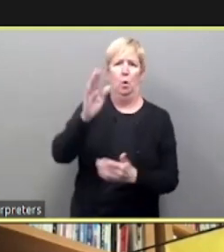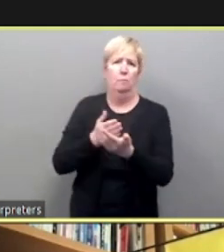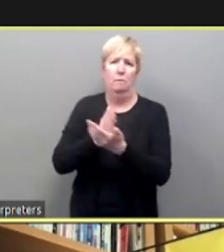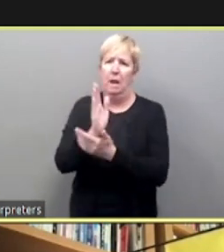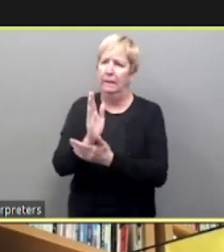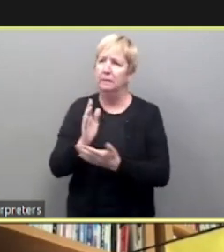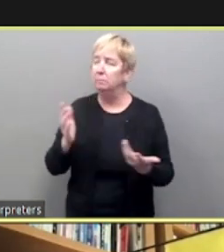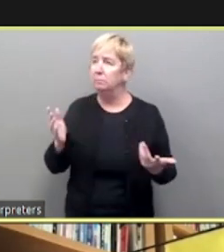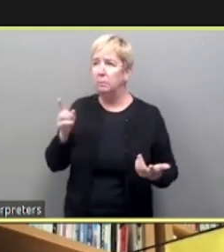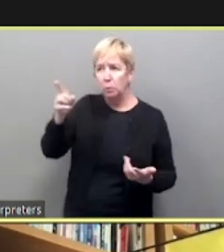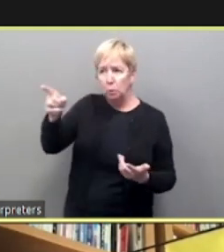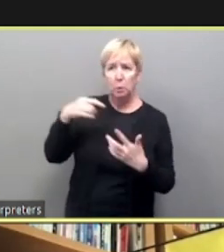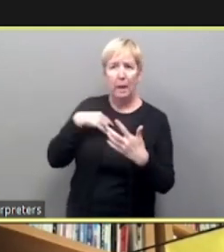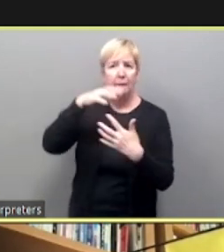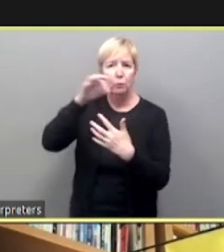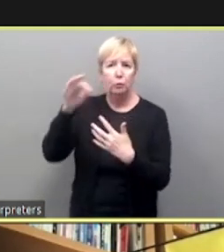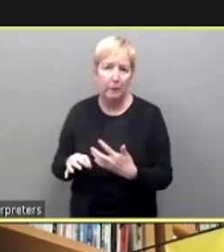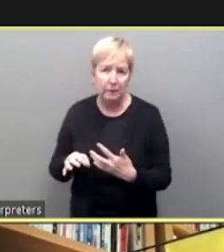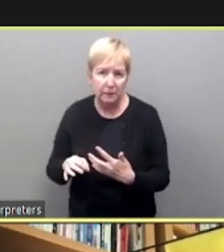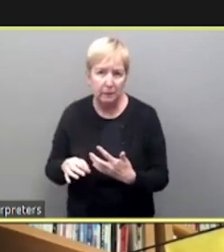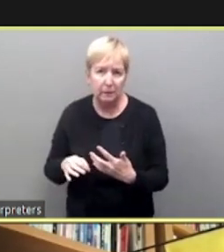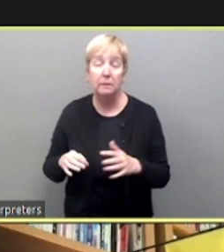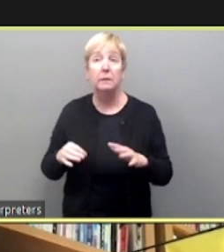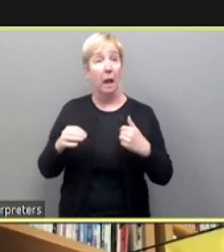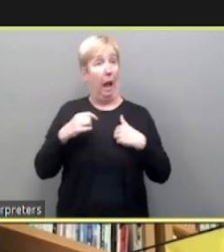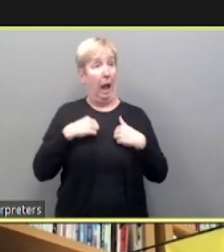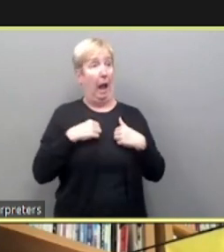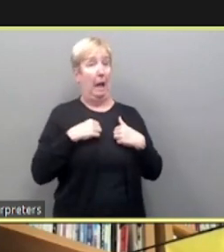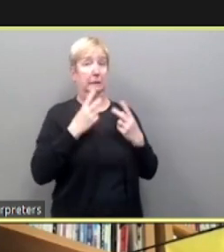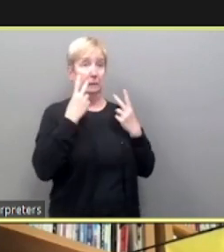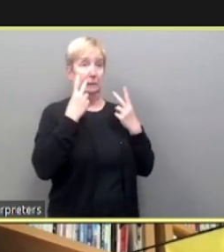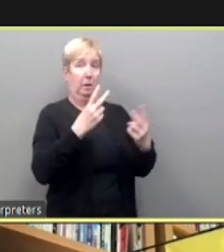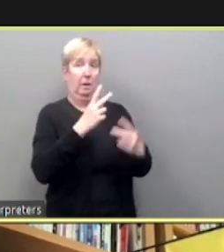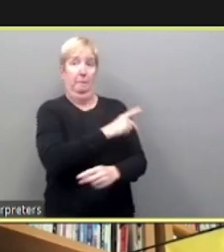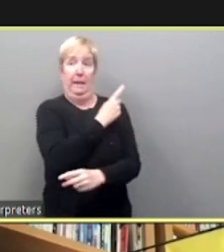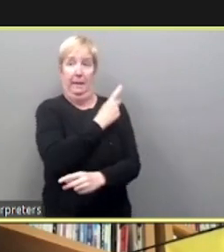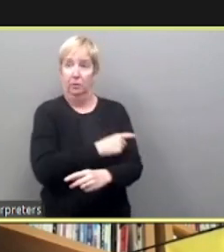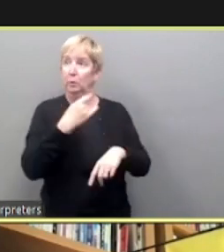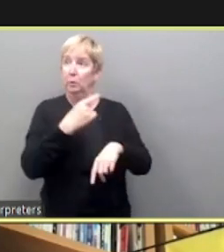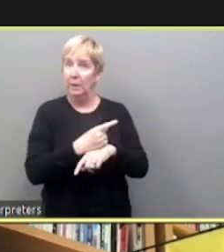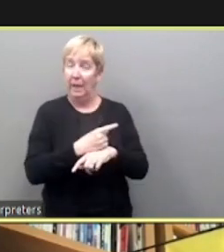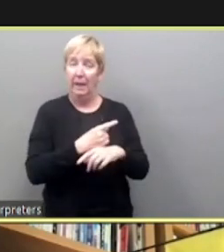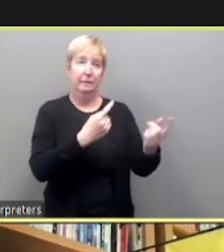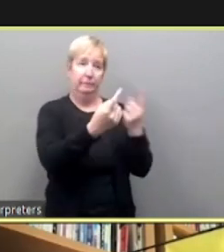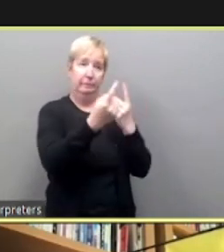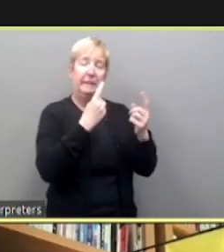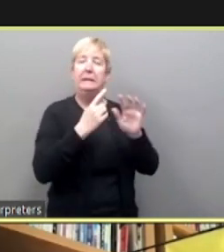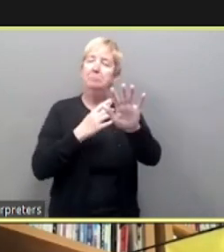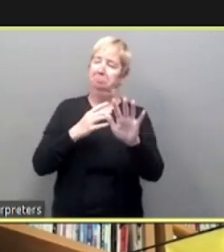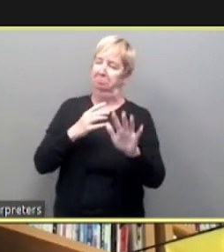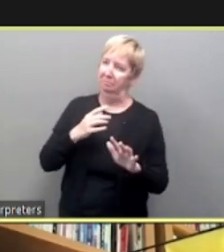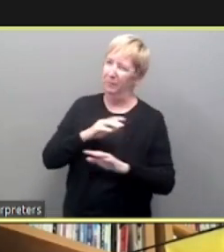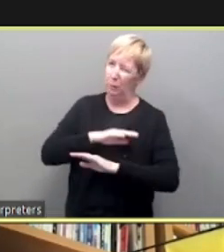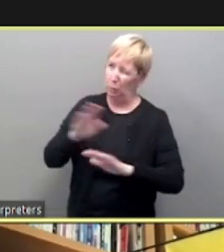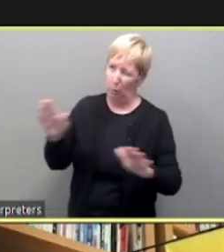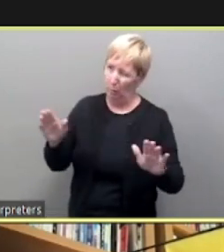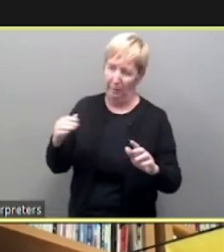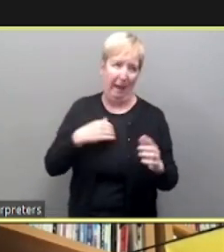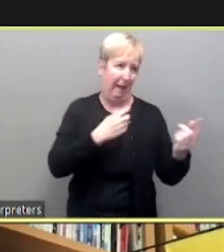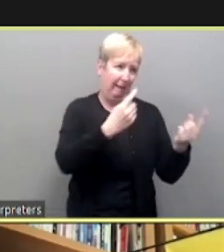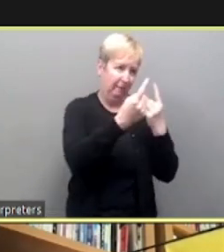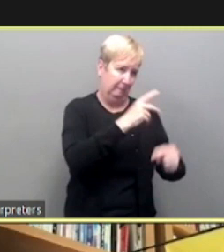I actually saw patients today. I don't recommend seeing patients on the same day as a press conference because